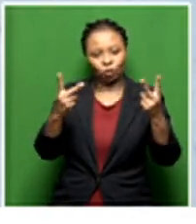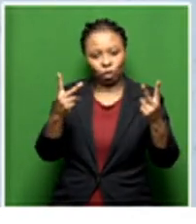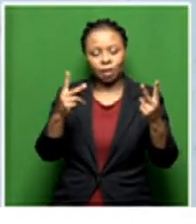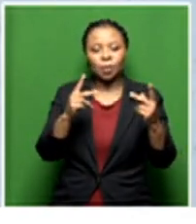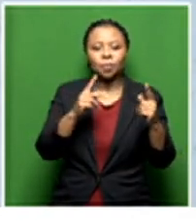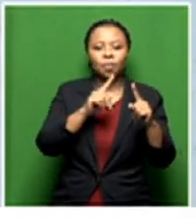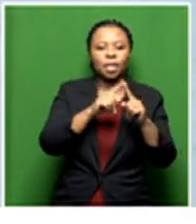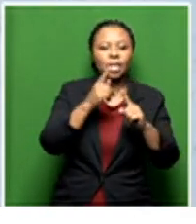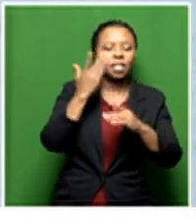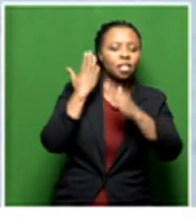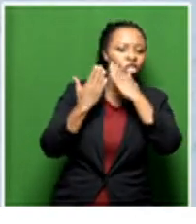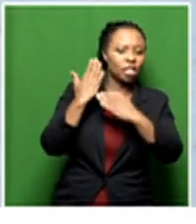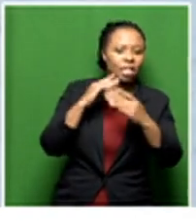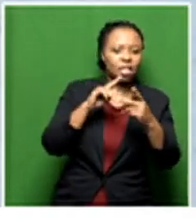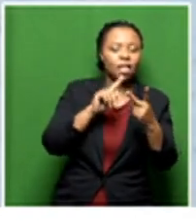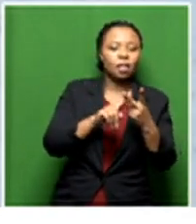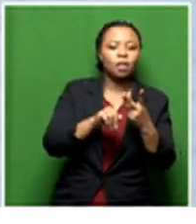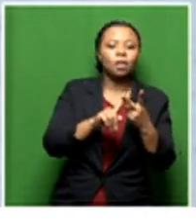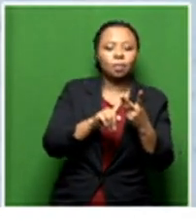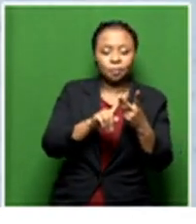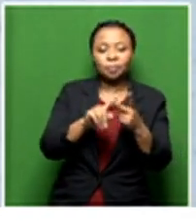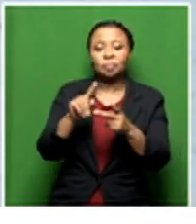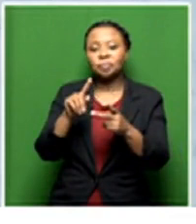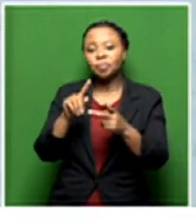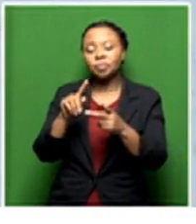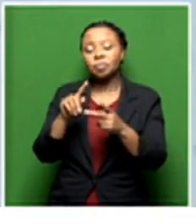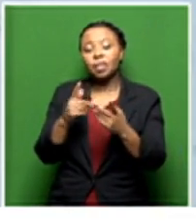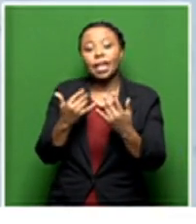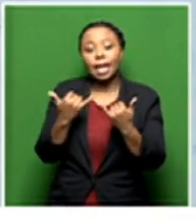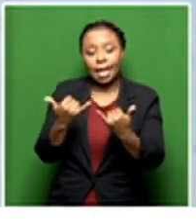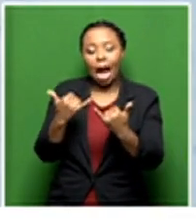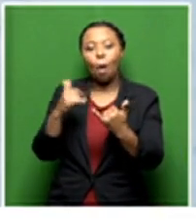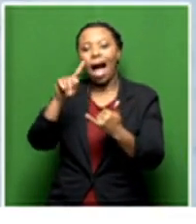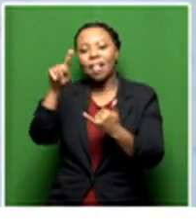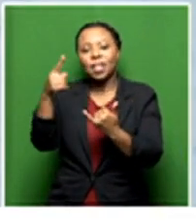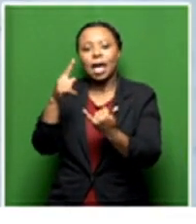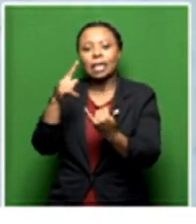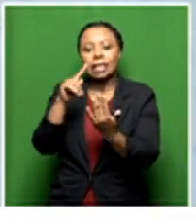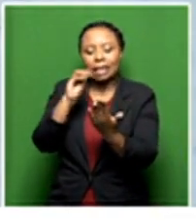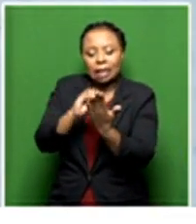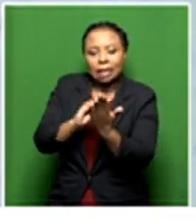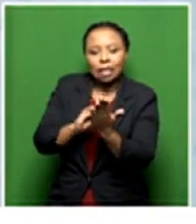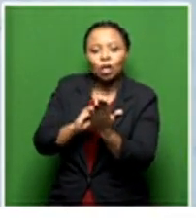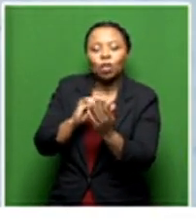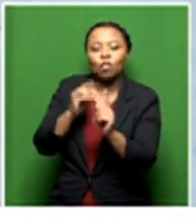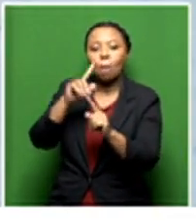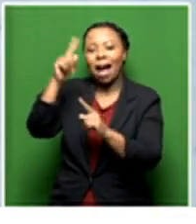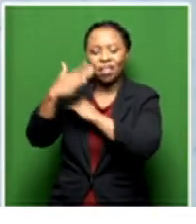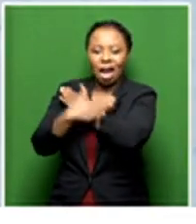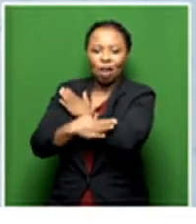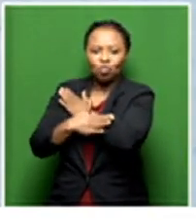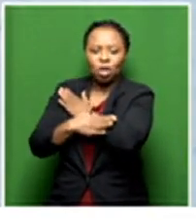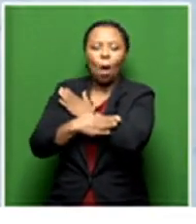indigenous ingredients and the ingredients that we borrowed from other countries. Because not all